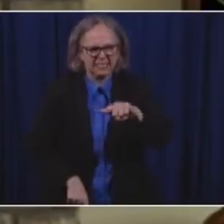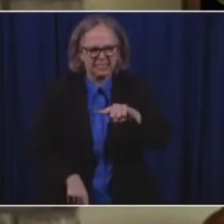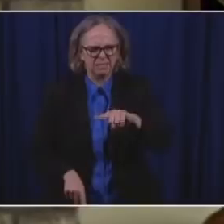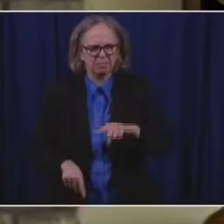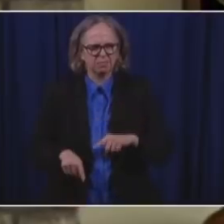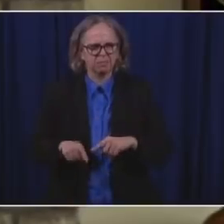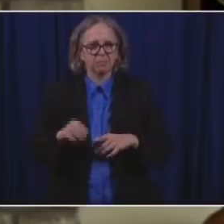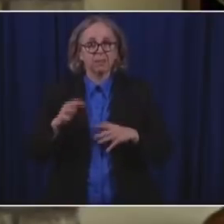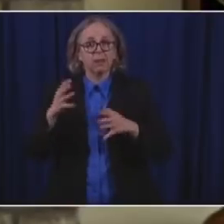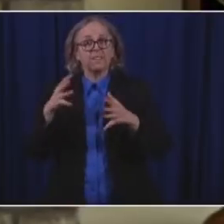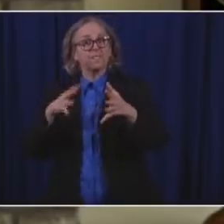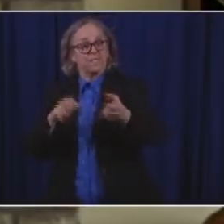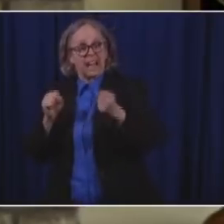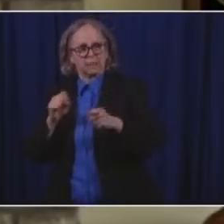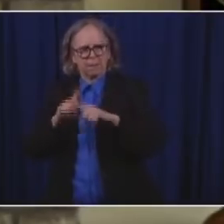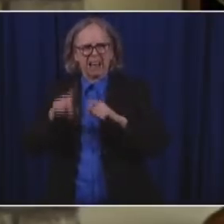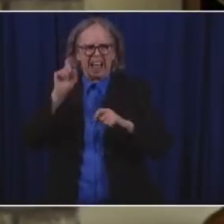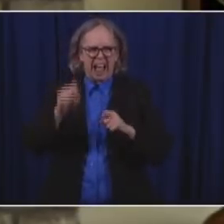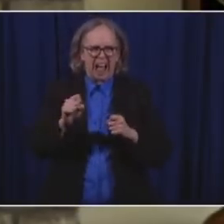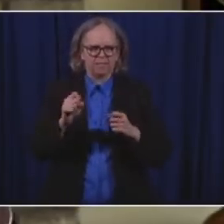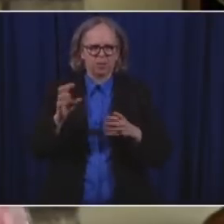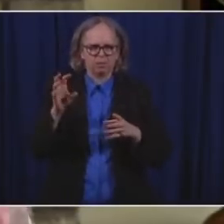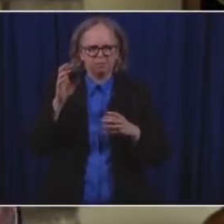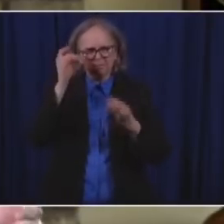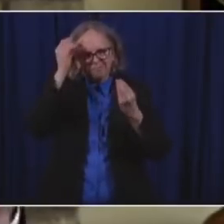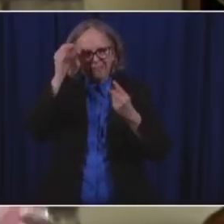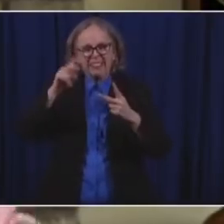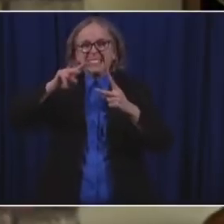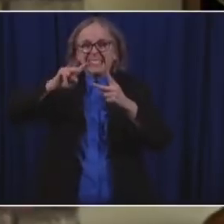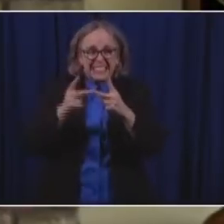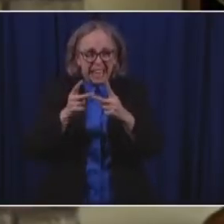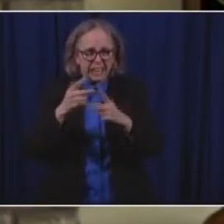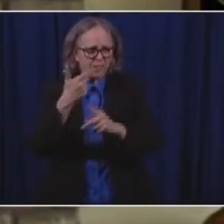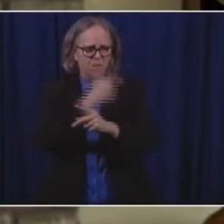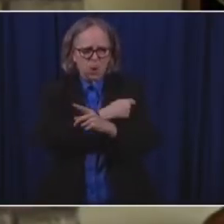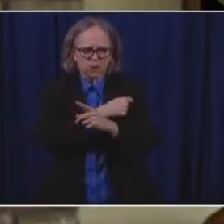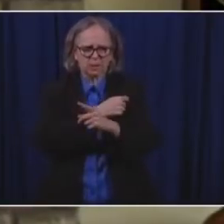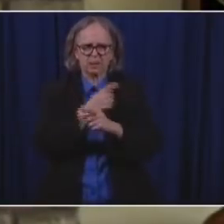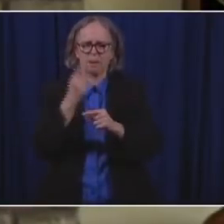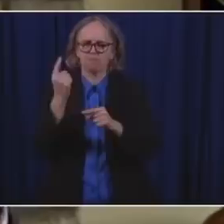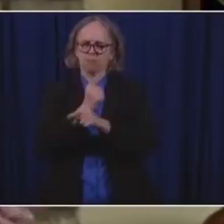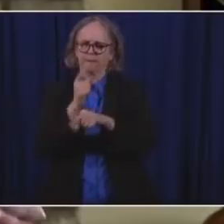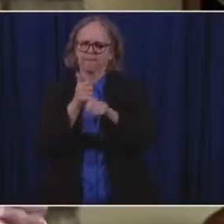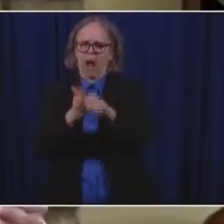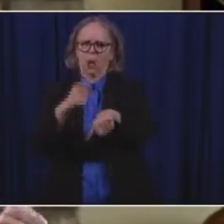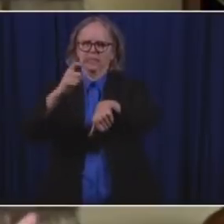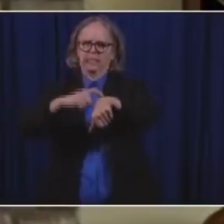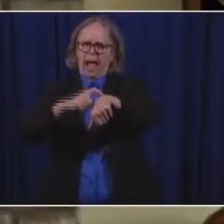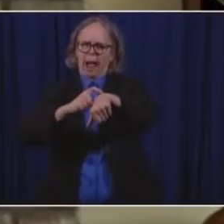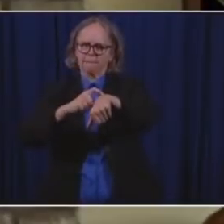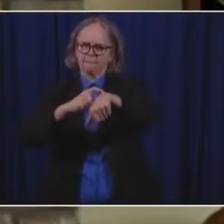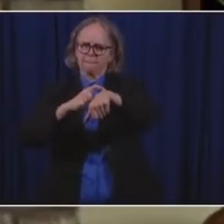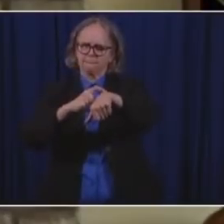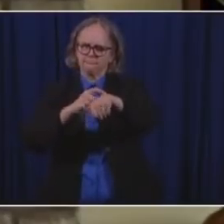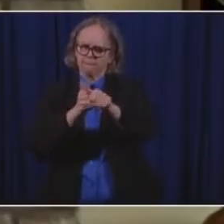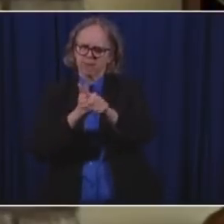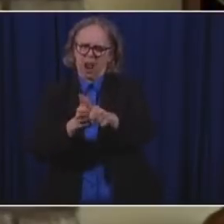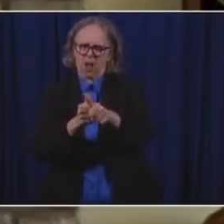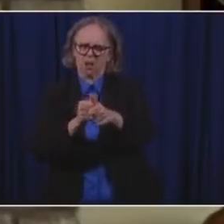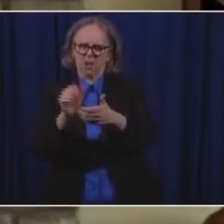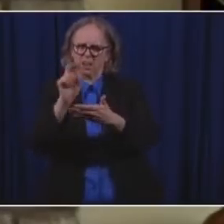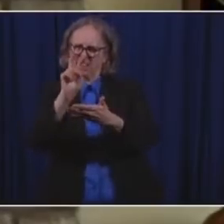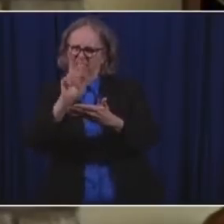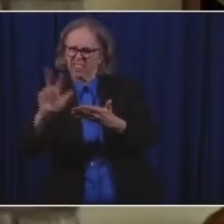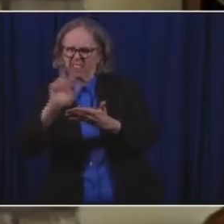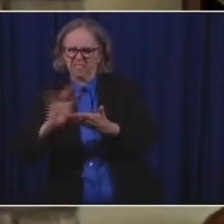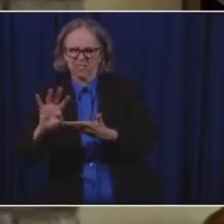obligation to be able to come back with a second vaccine. But there is a time. That's why I say that we hope by mid-January, we are